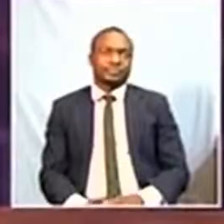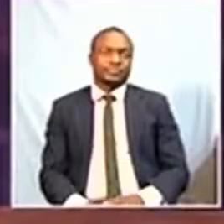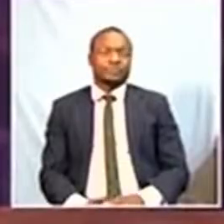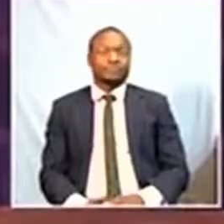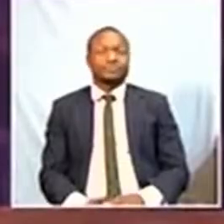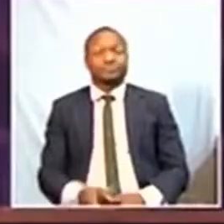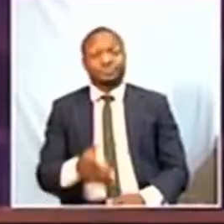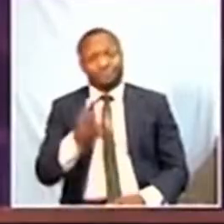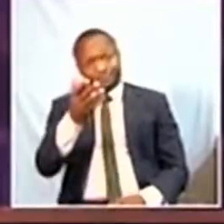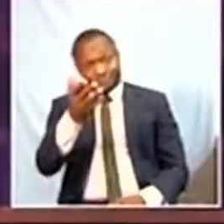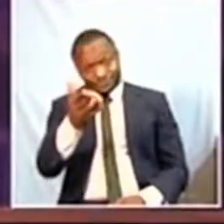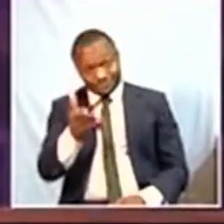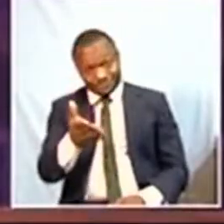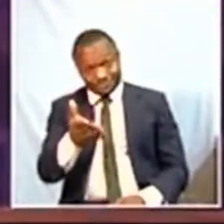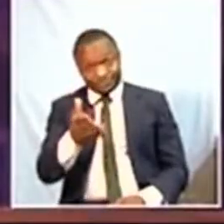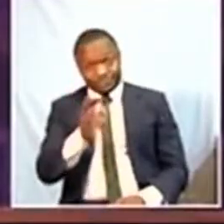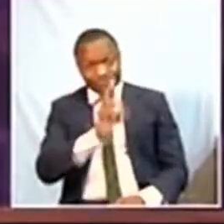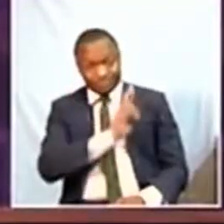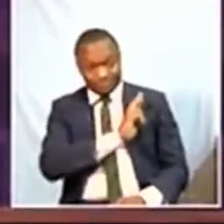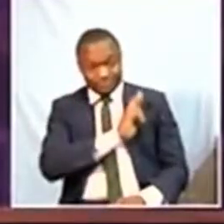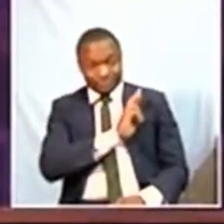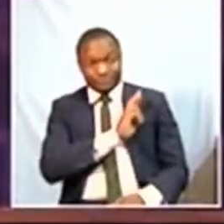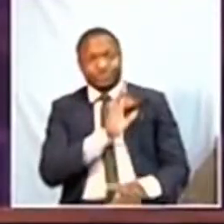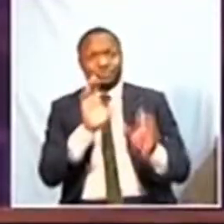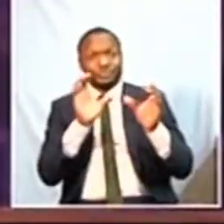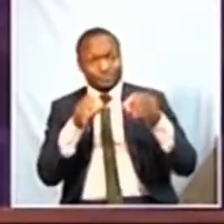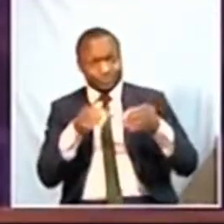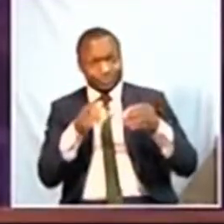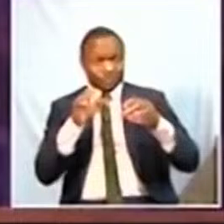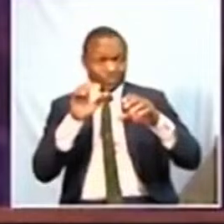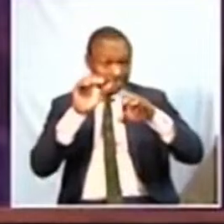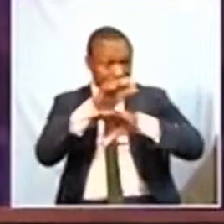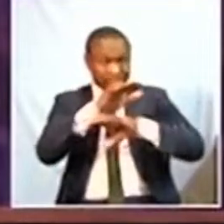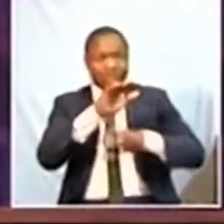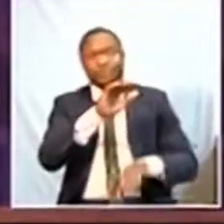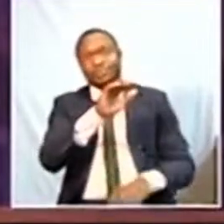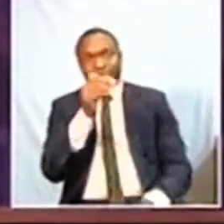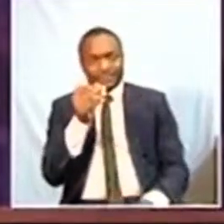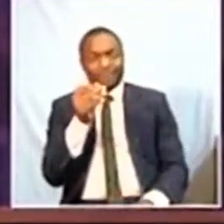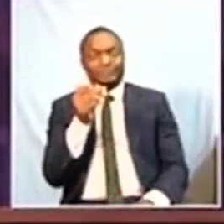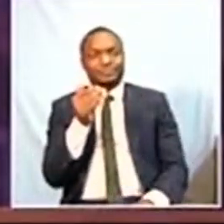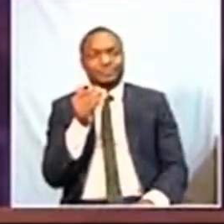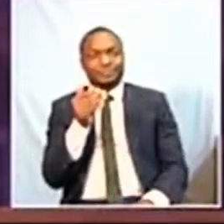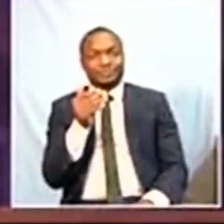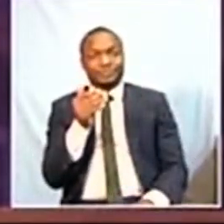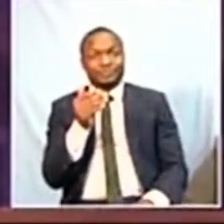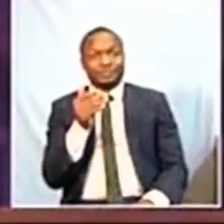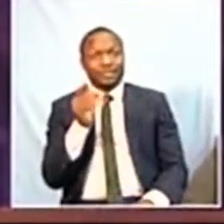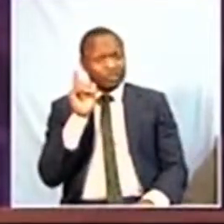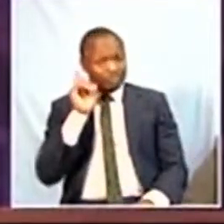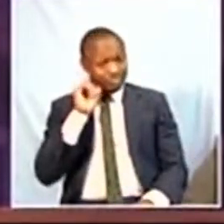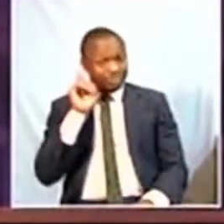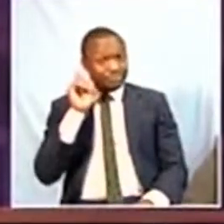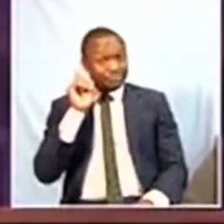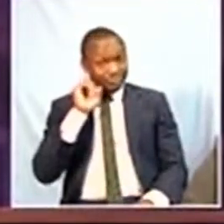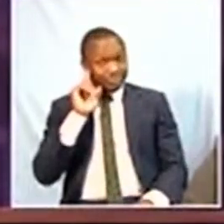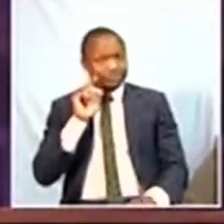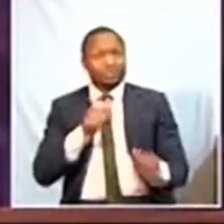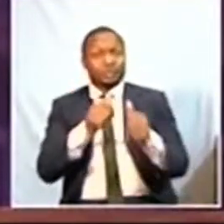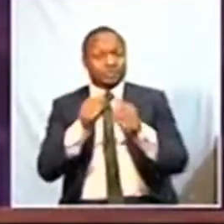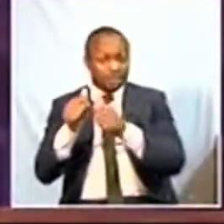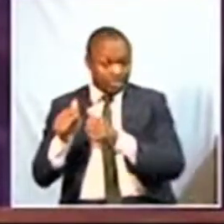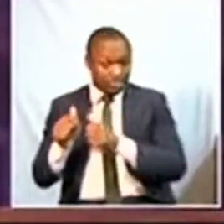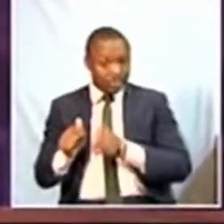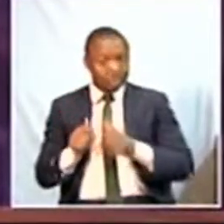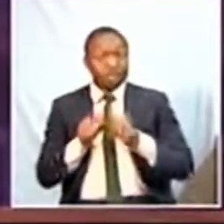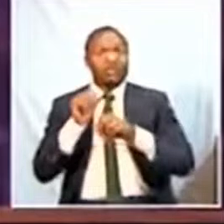Well, there you have it. Rufunsa Town Council has been sent away, and we did hear through the Acting